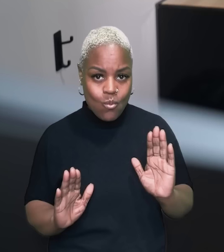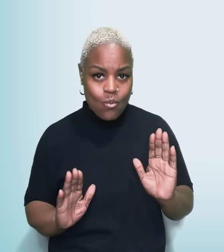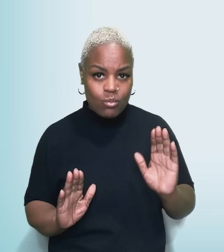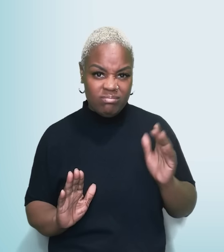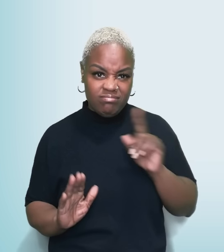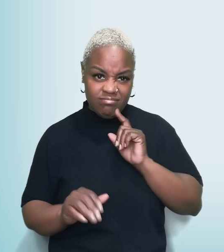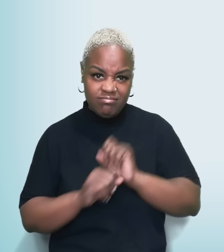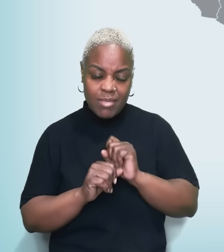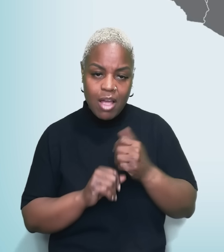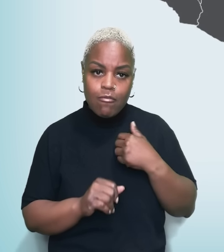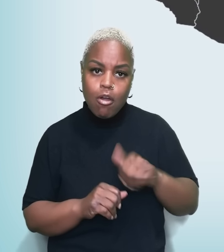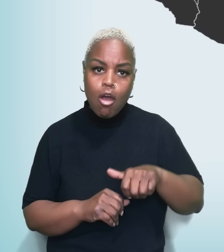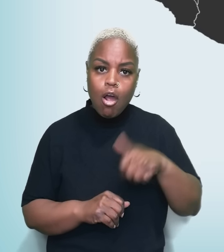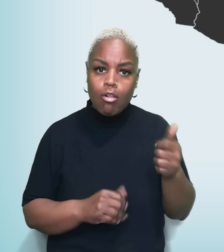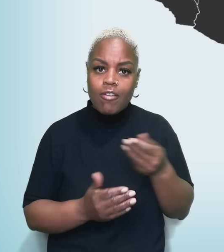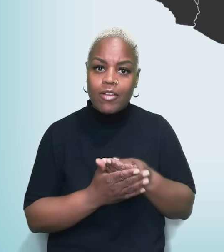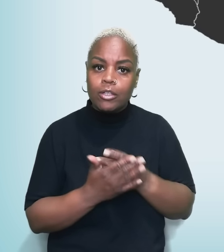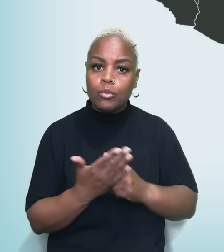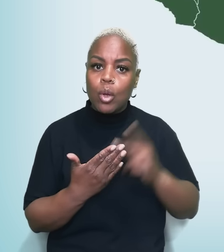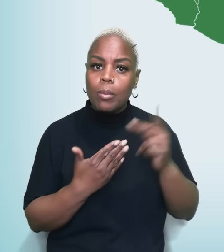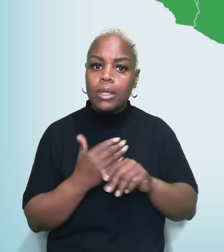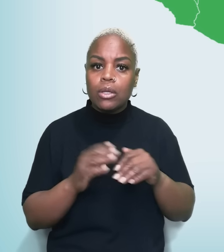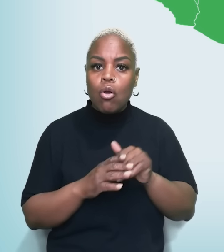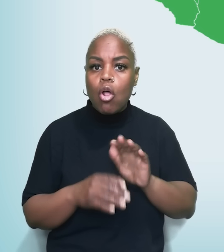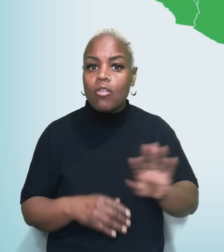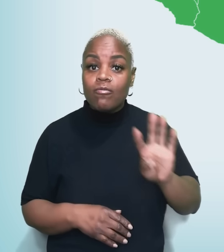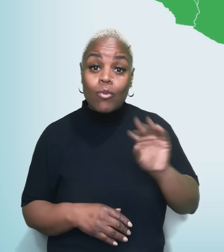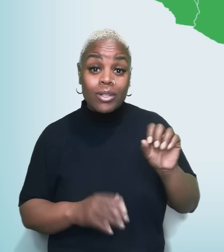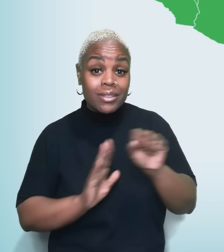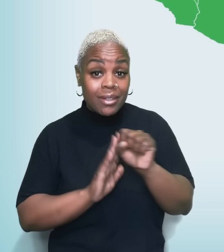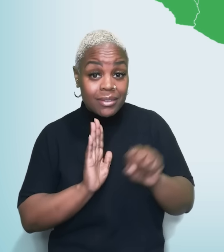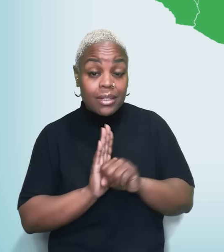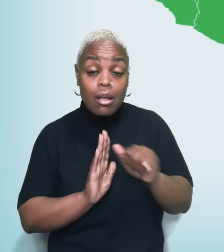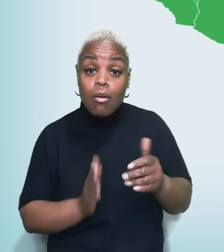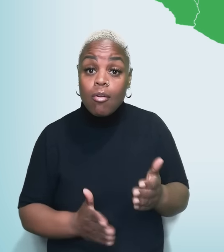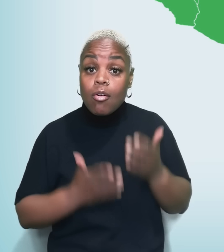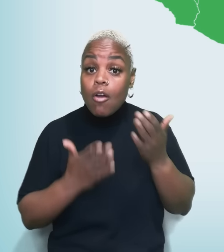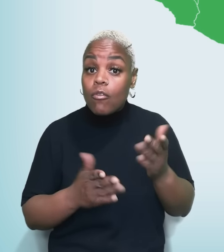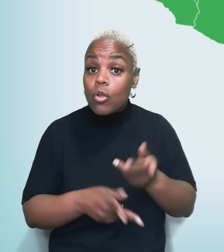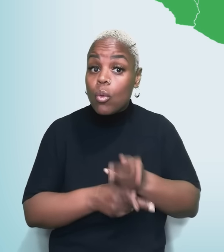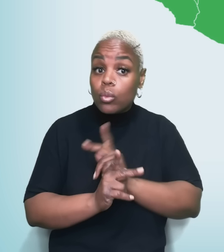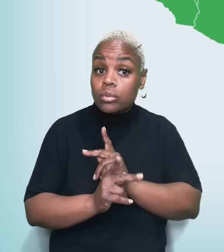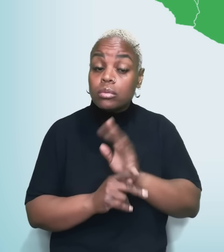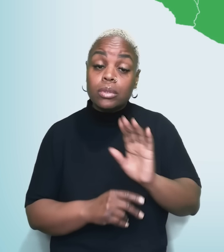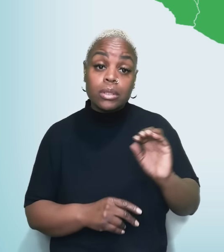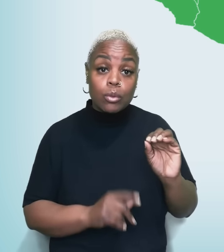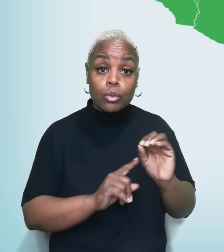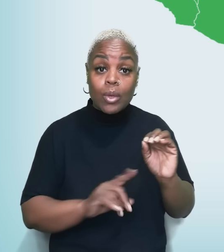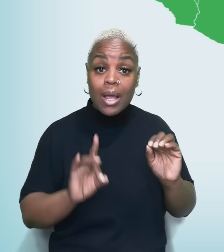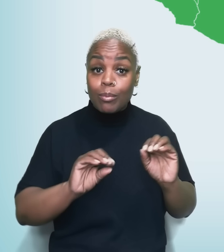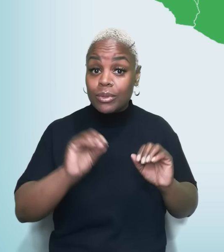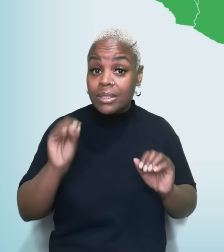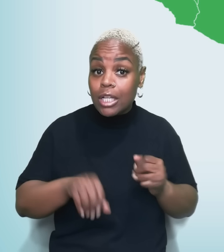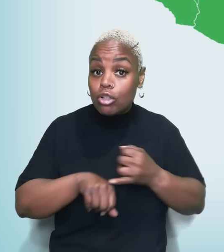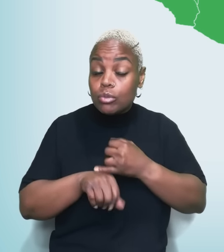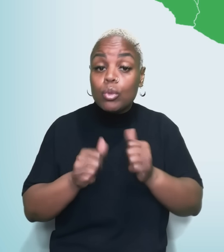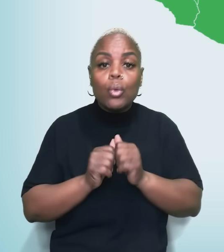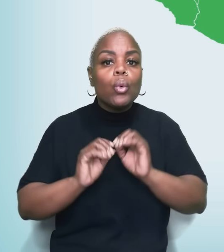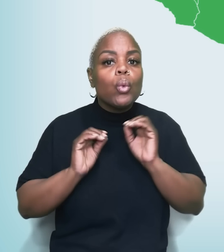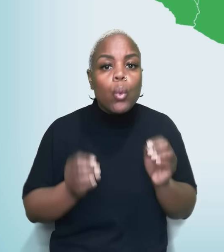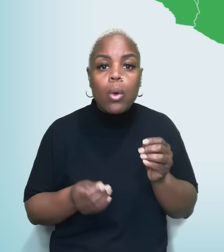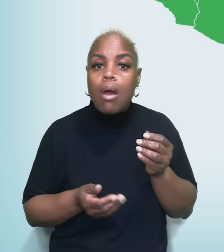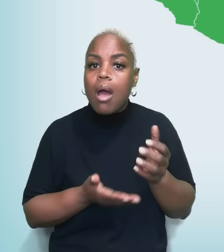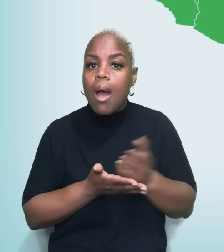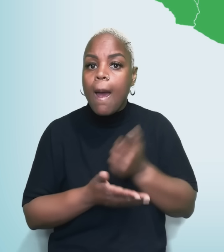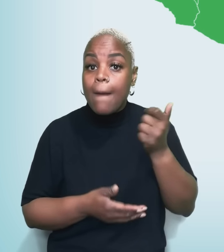know. There are alternative finance programs in over 40 states that offer loans at 0 to 8% interest with